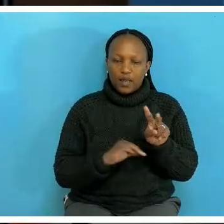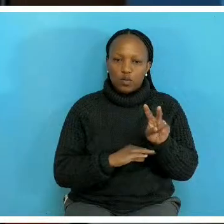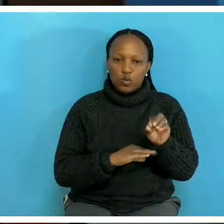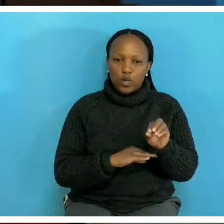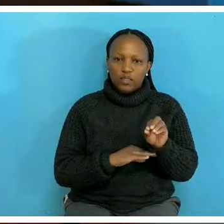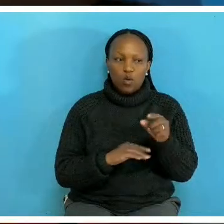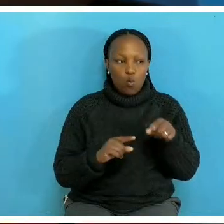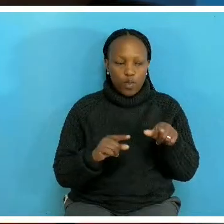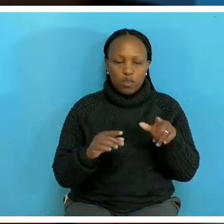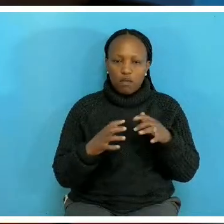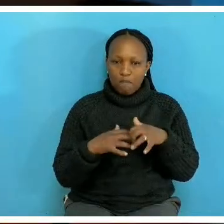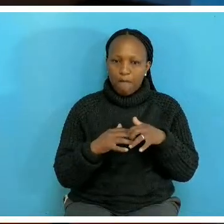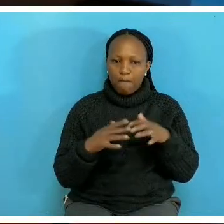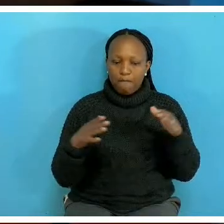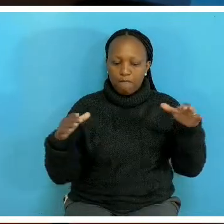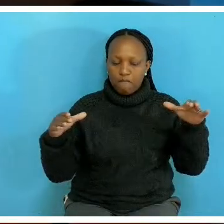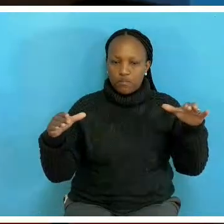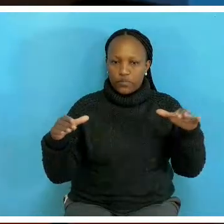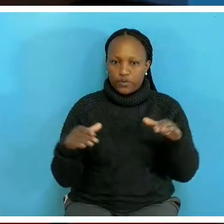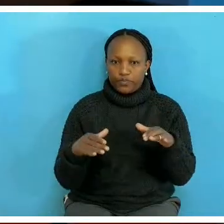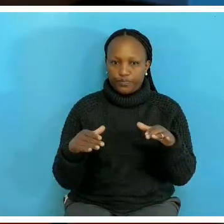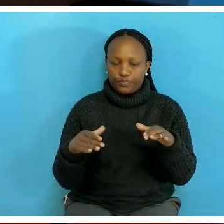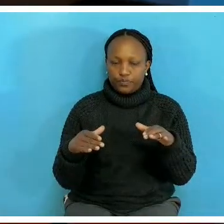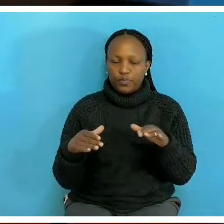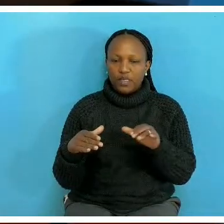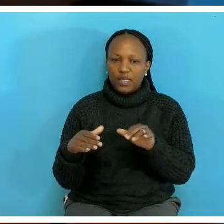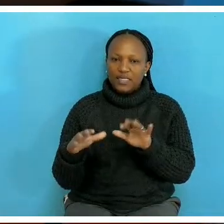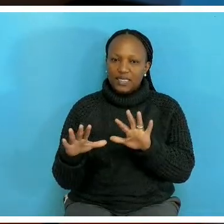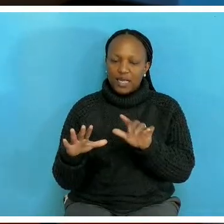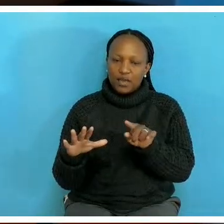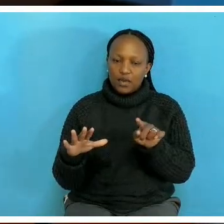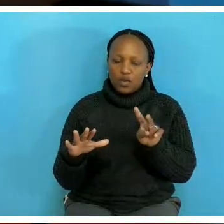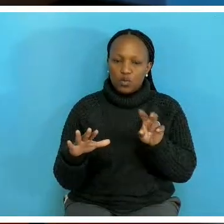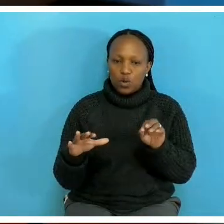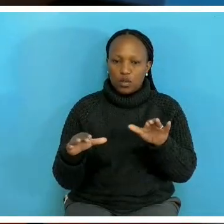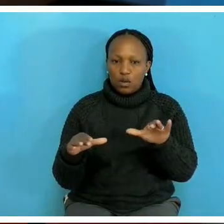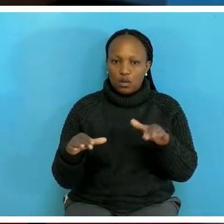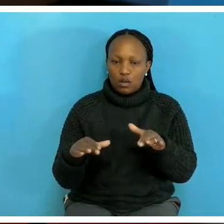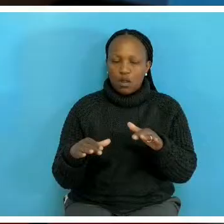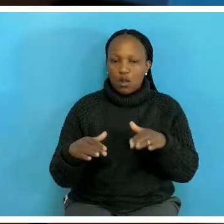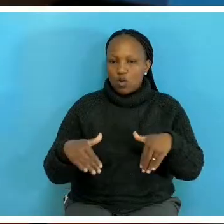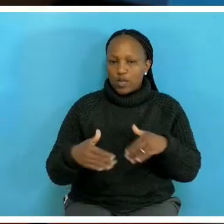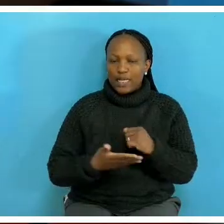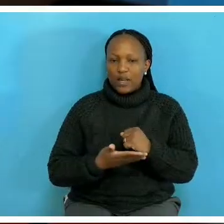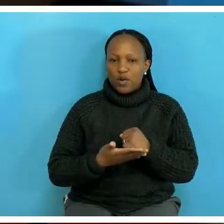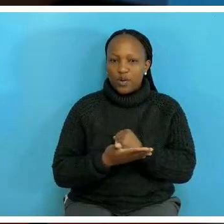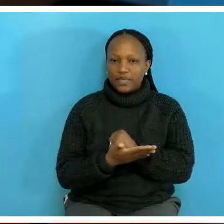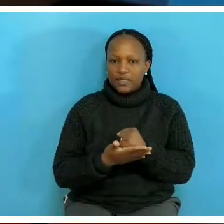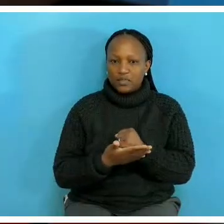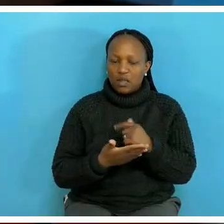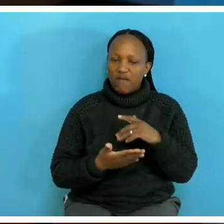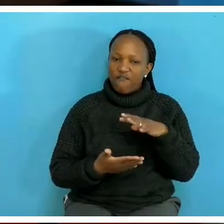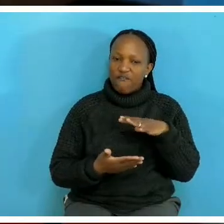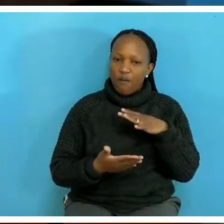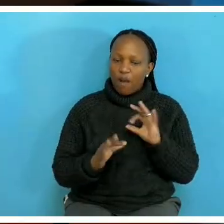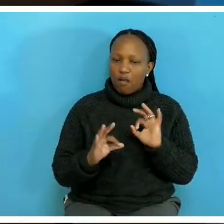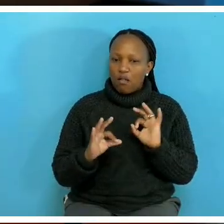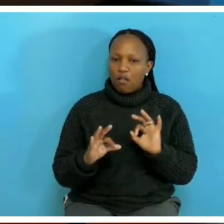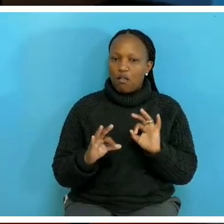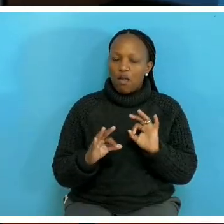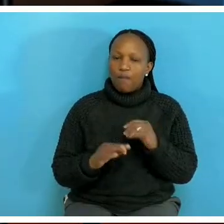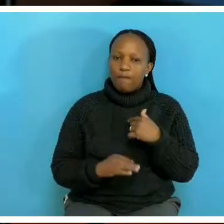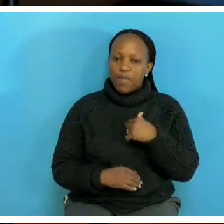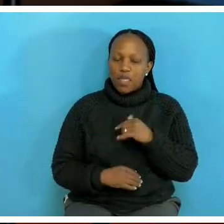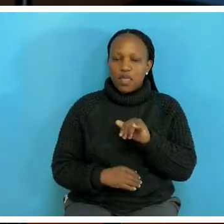grouped ourselves. Yes, I haven't registered yet as formal trader. I'm